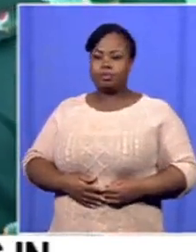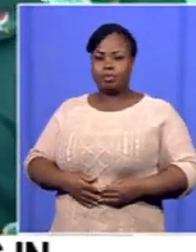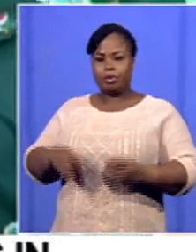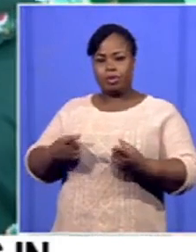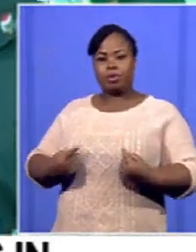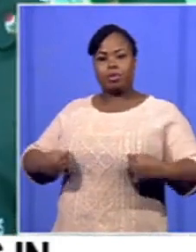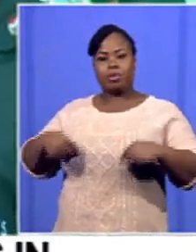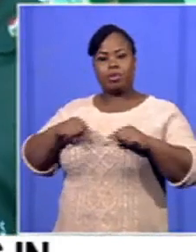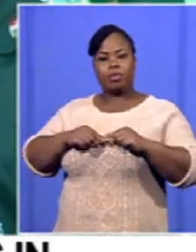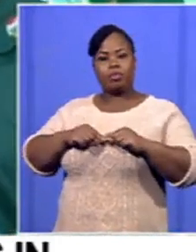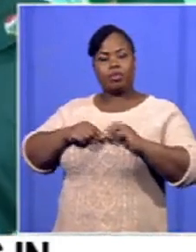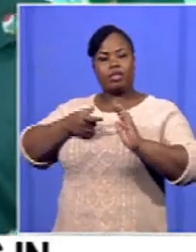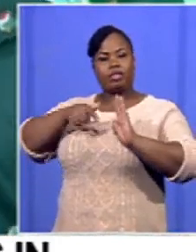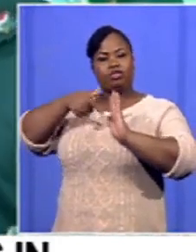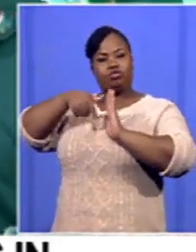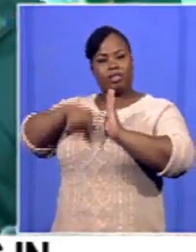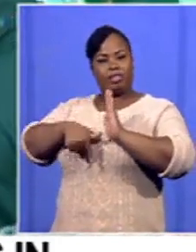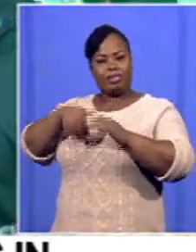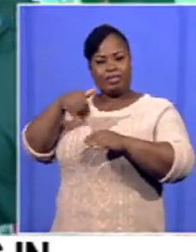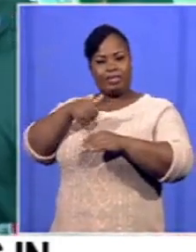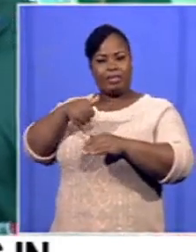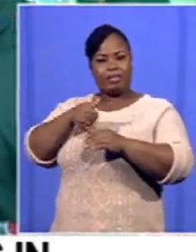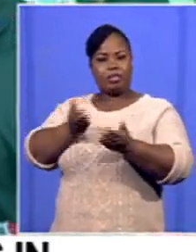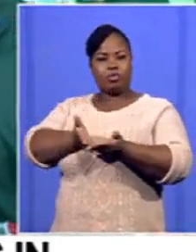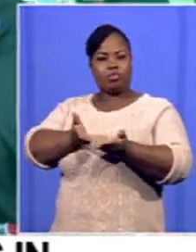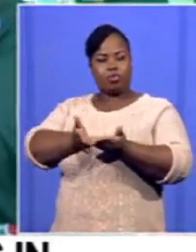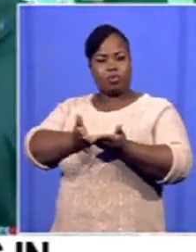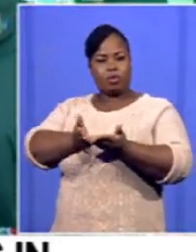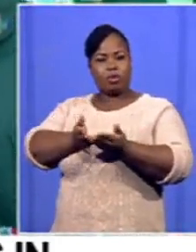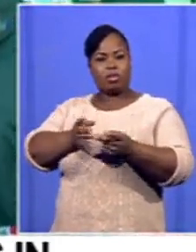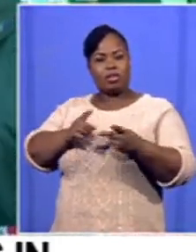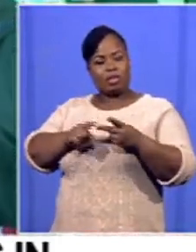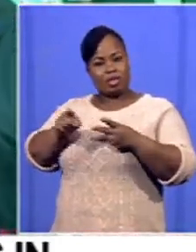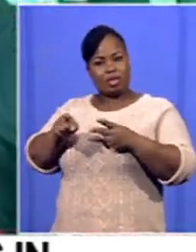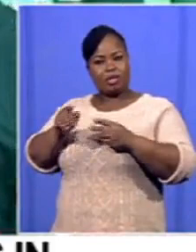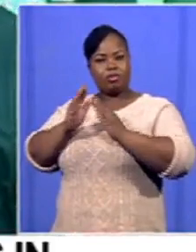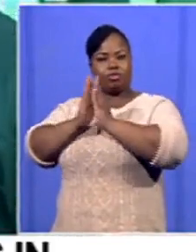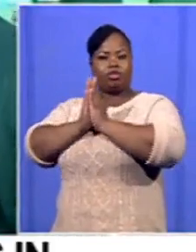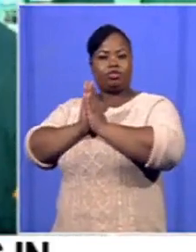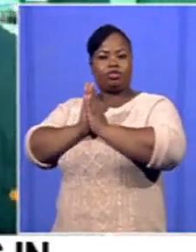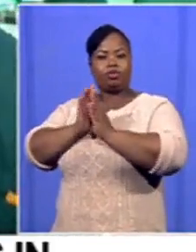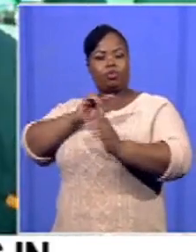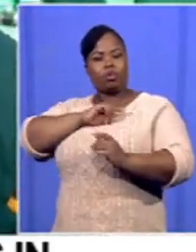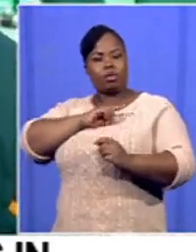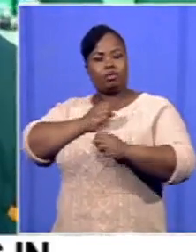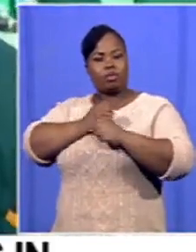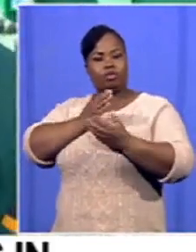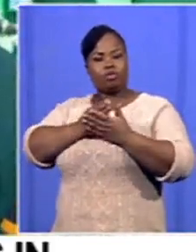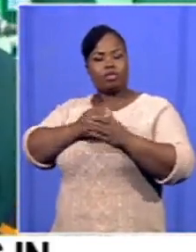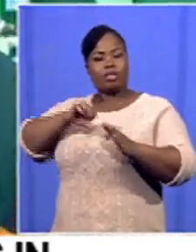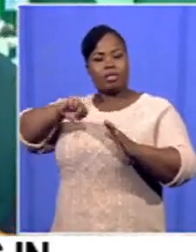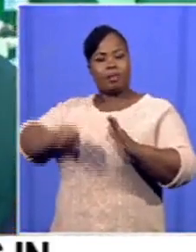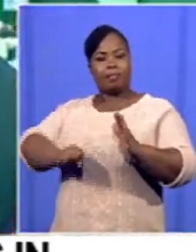drill it inside the schools and at the churches, because for the security of the pump,